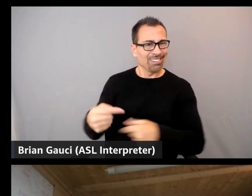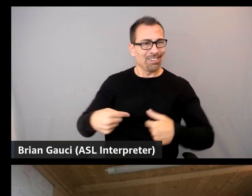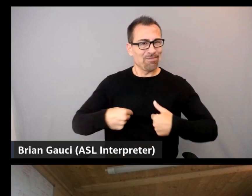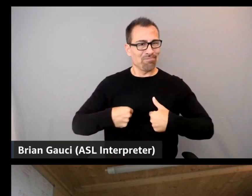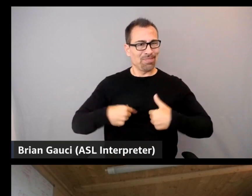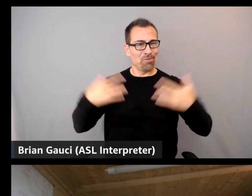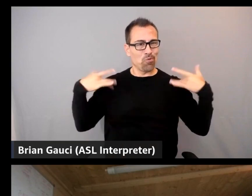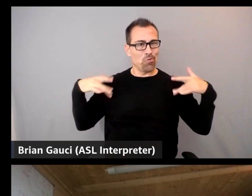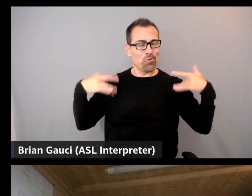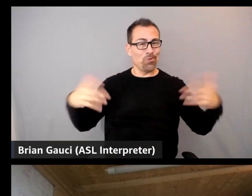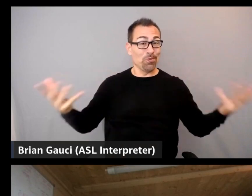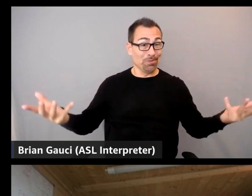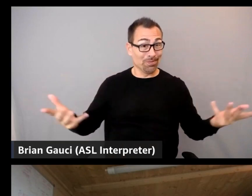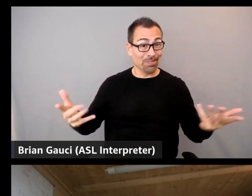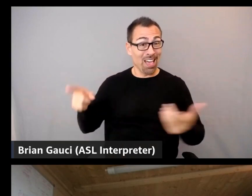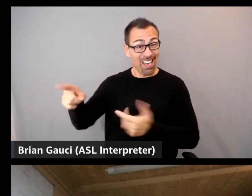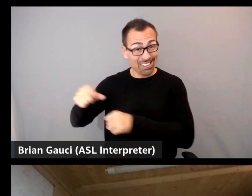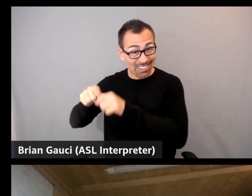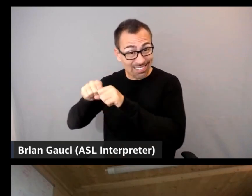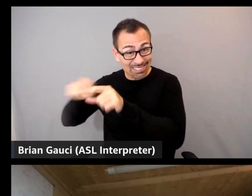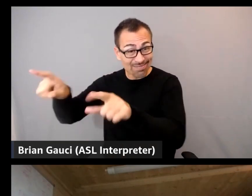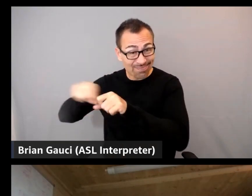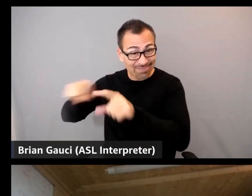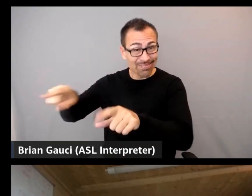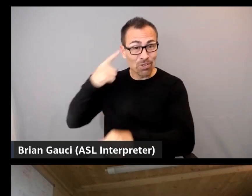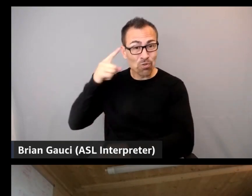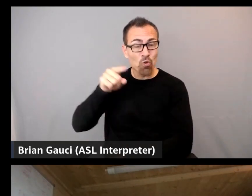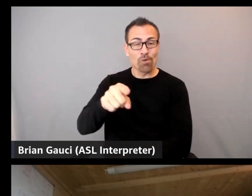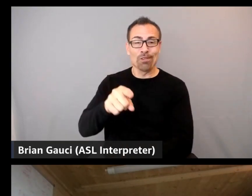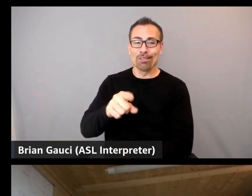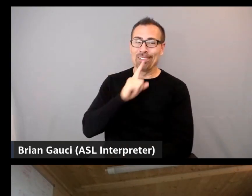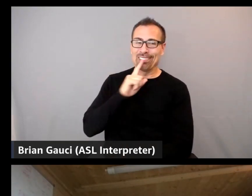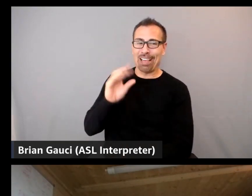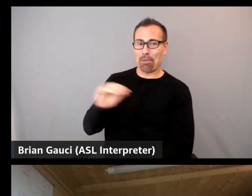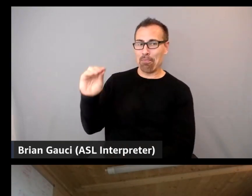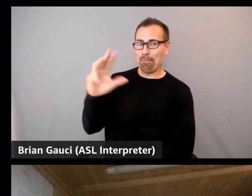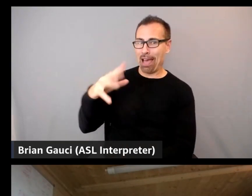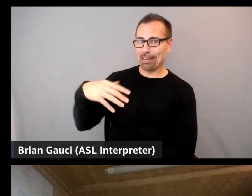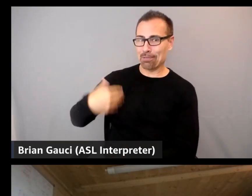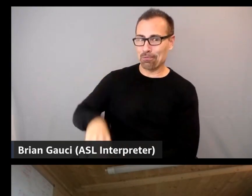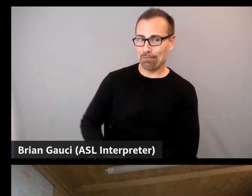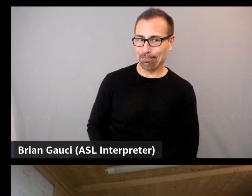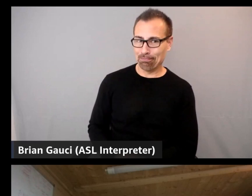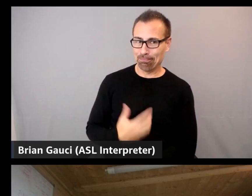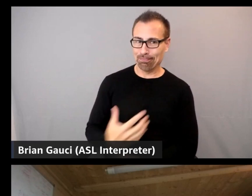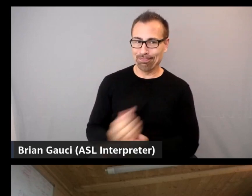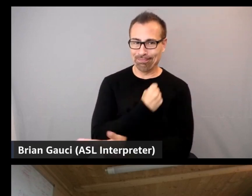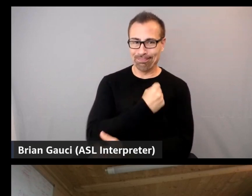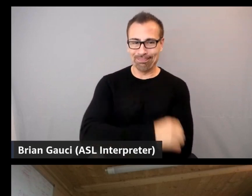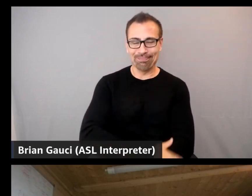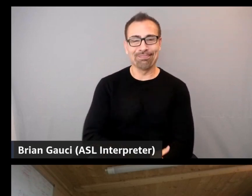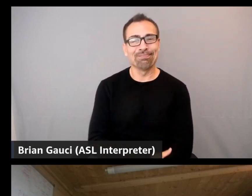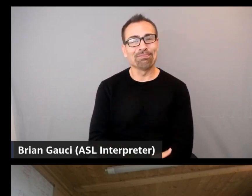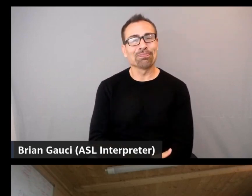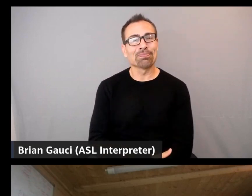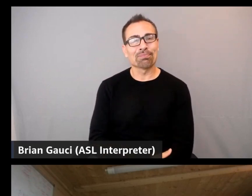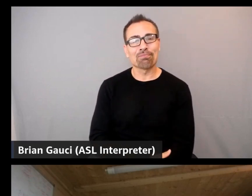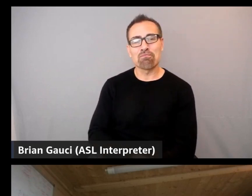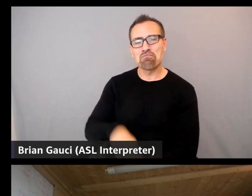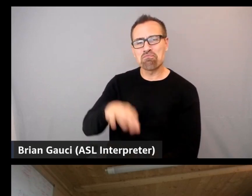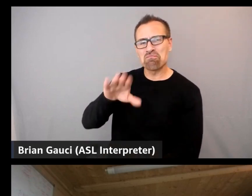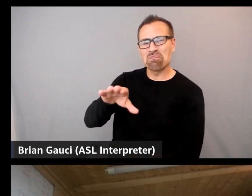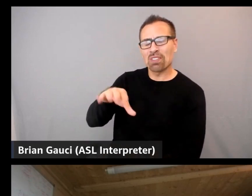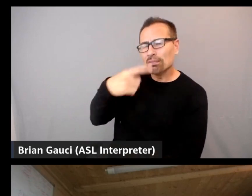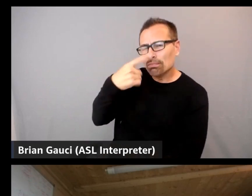And that's the kind of the magic, I suppose, of what Yeah. dedicated IPs manages. Can you show us kind of how this looks